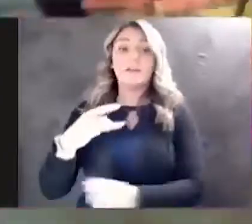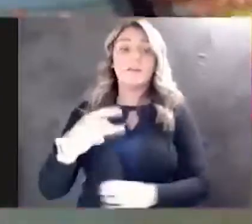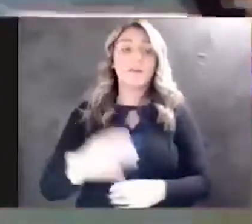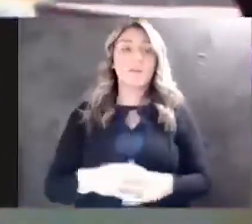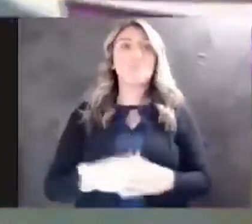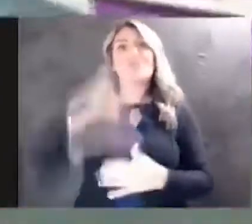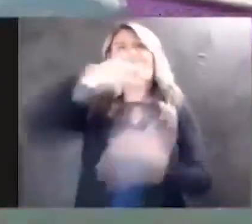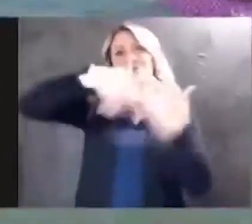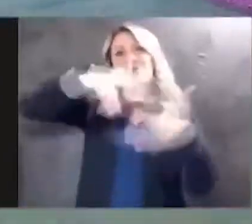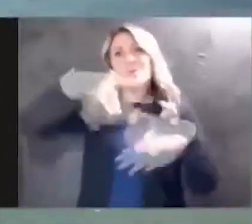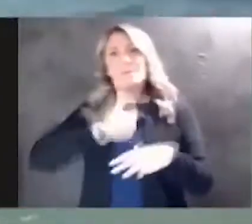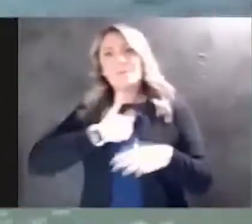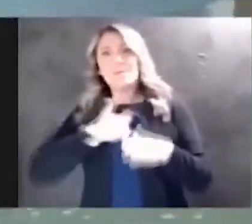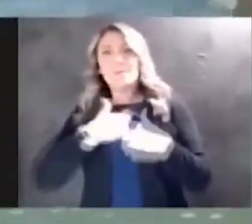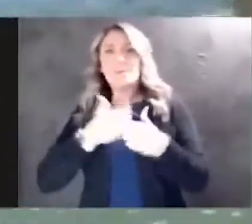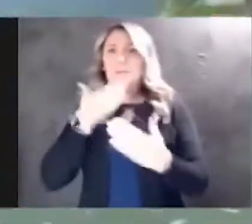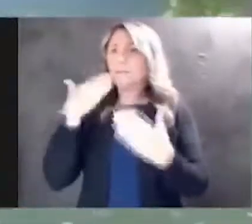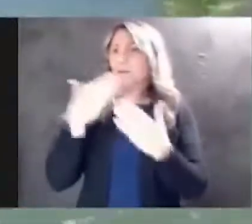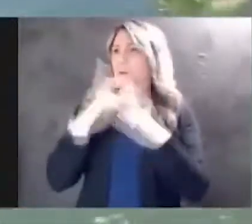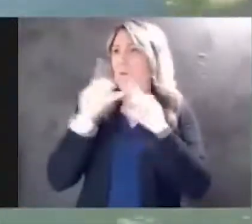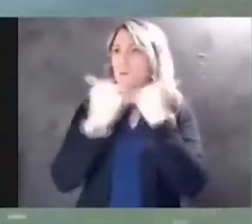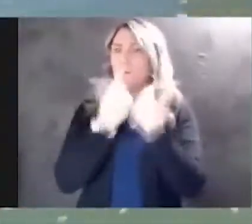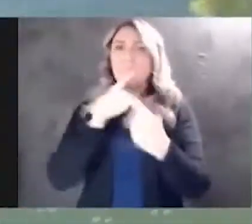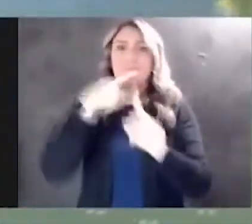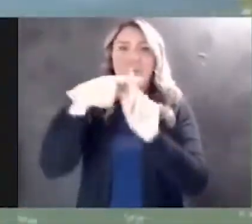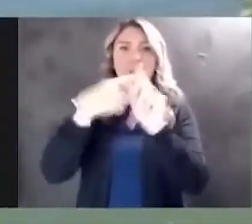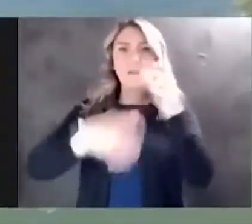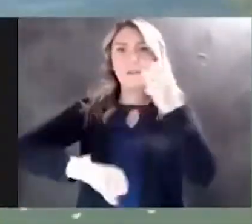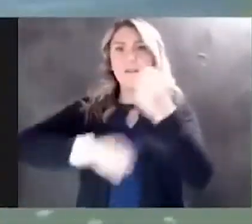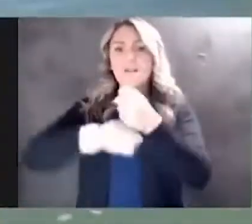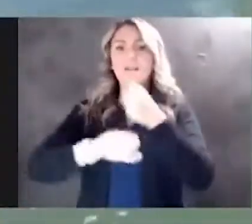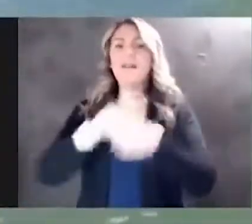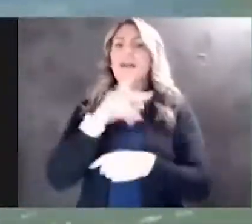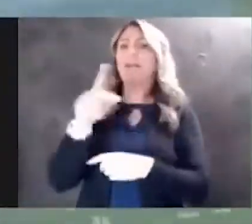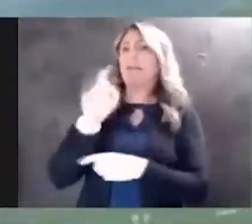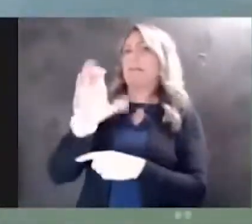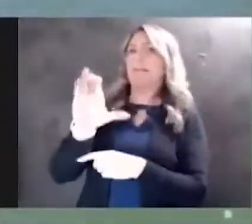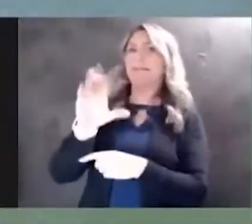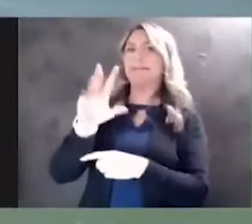good group of positive support. And KCP Warriors has been